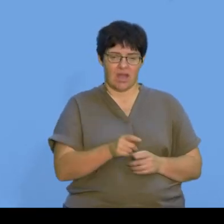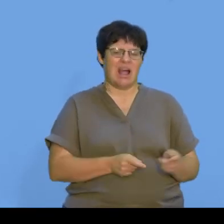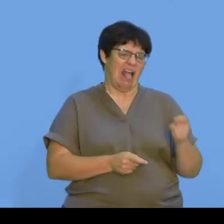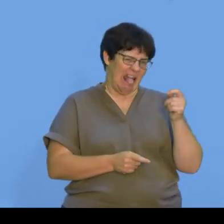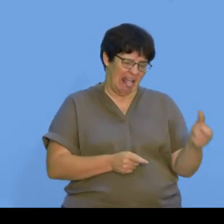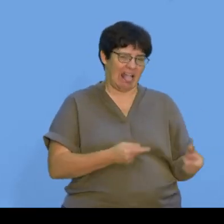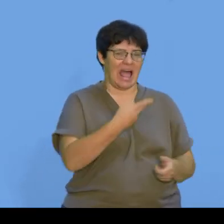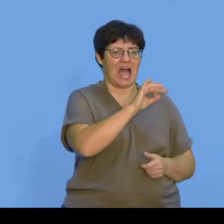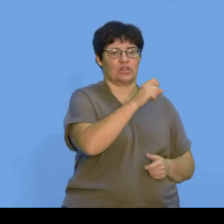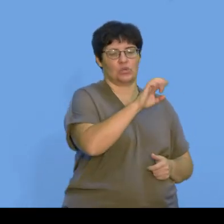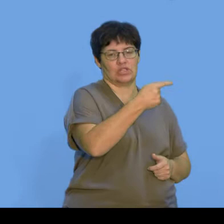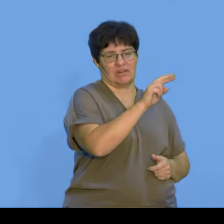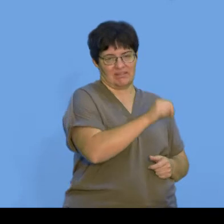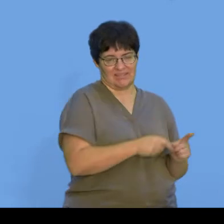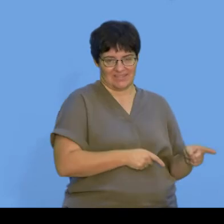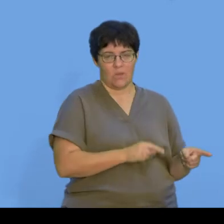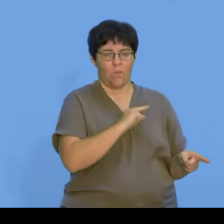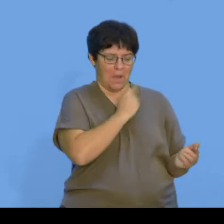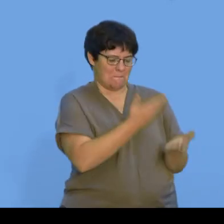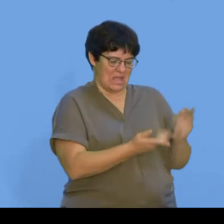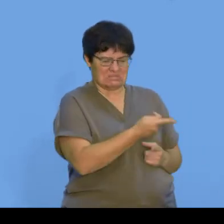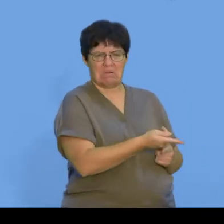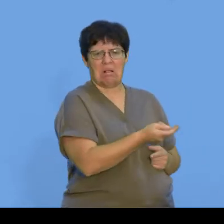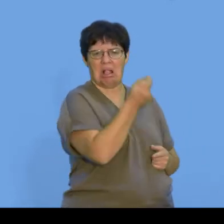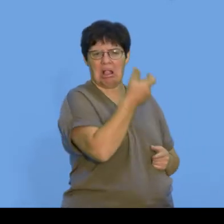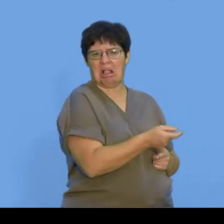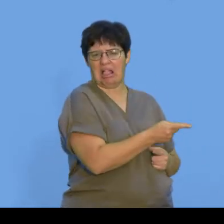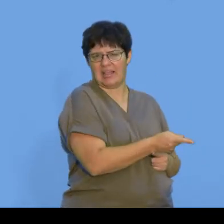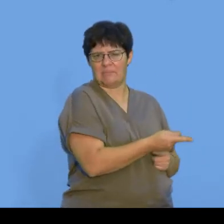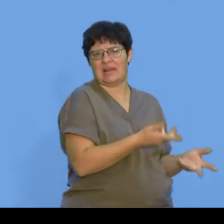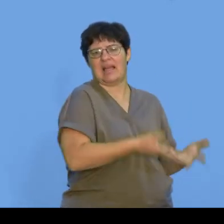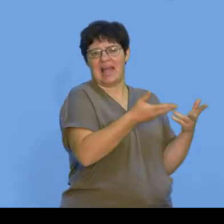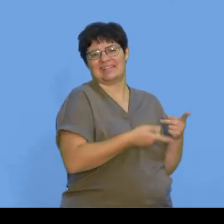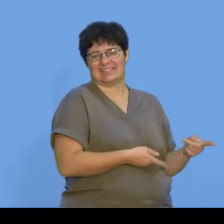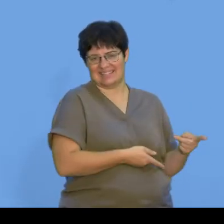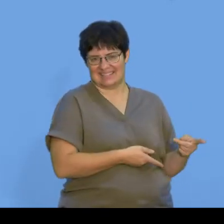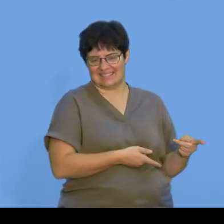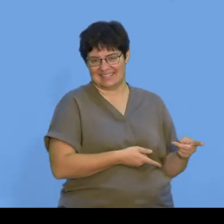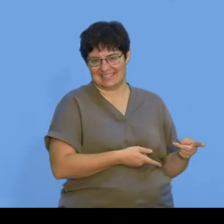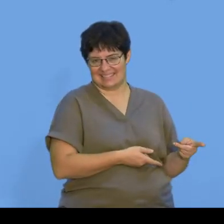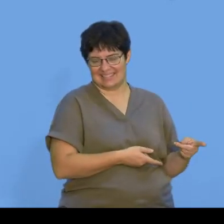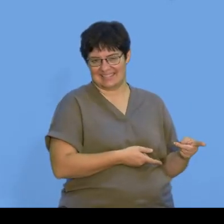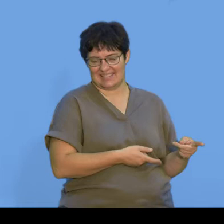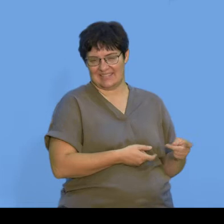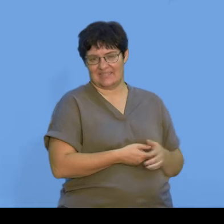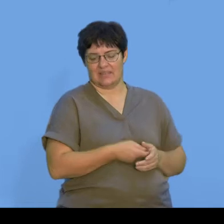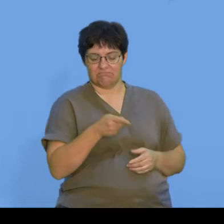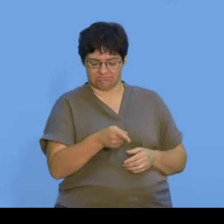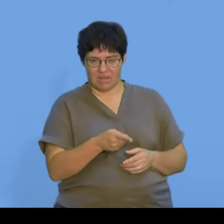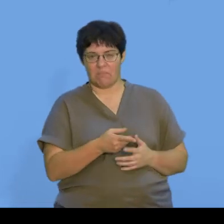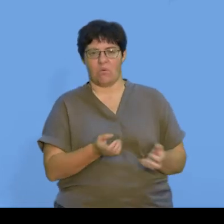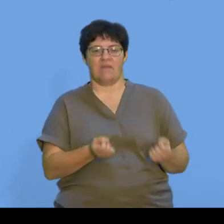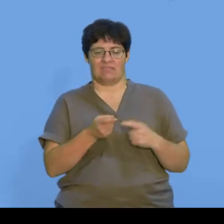sulfur and very little of hydrogen, because based on its mass, hydrogen is a slightly lighter, atom